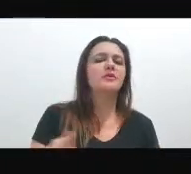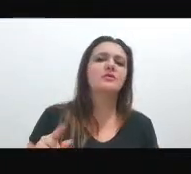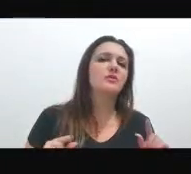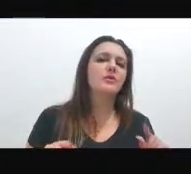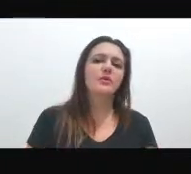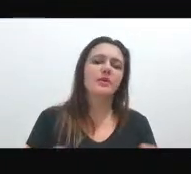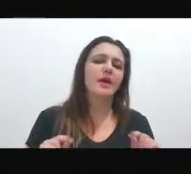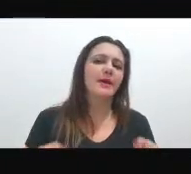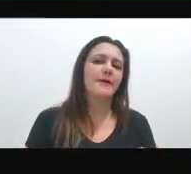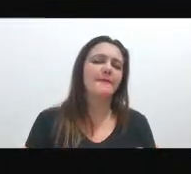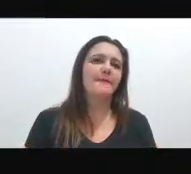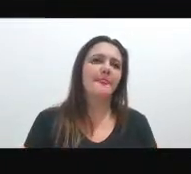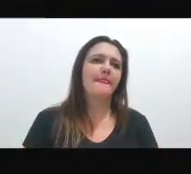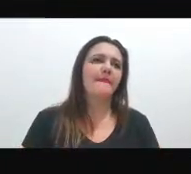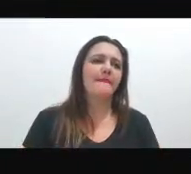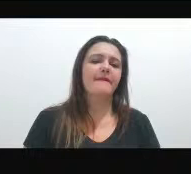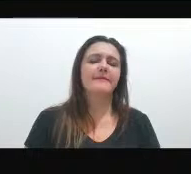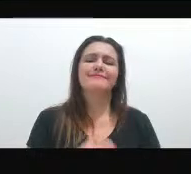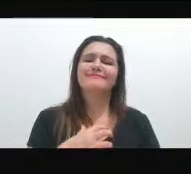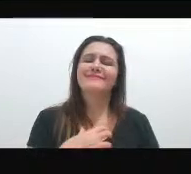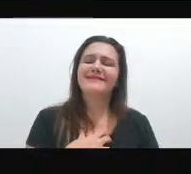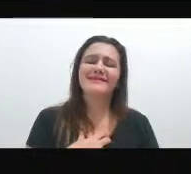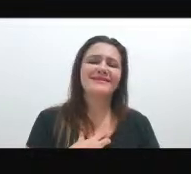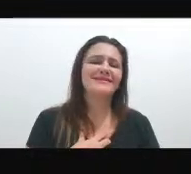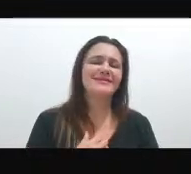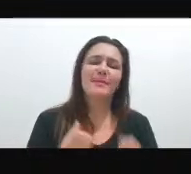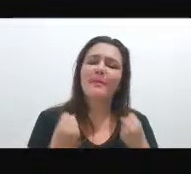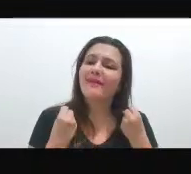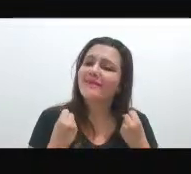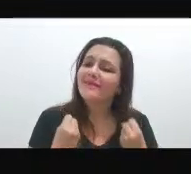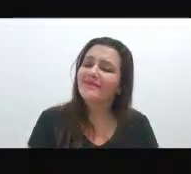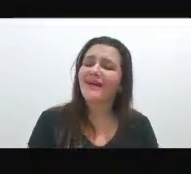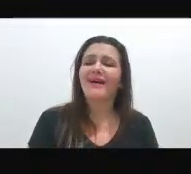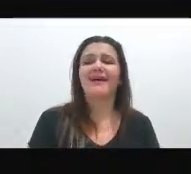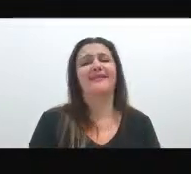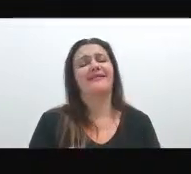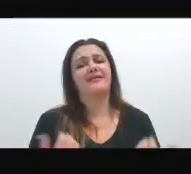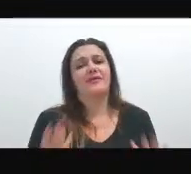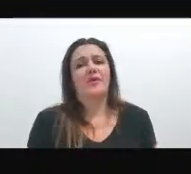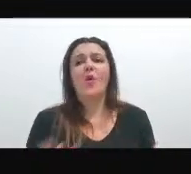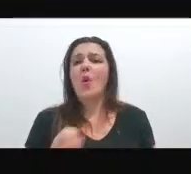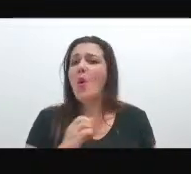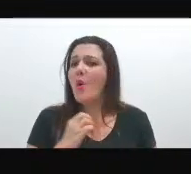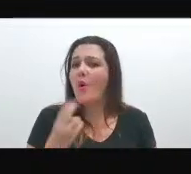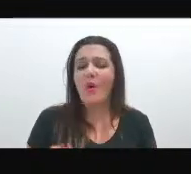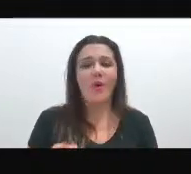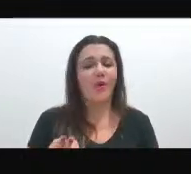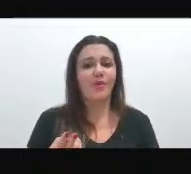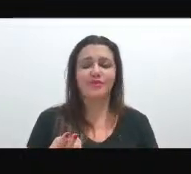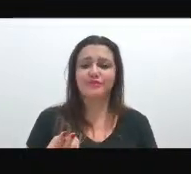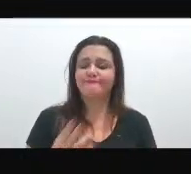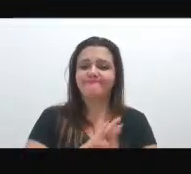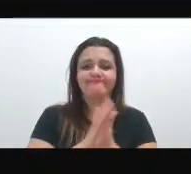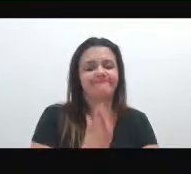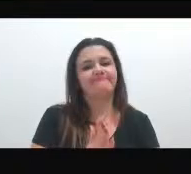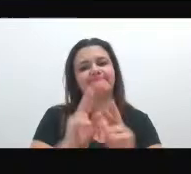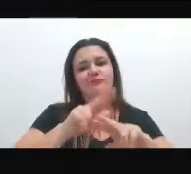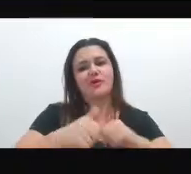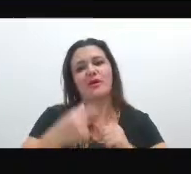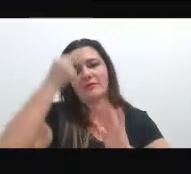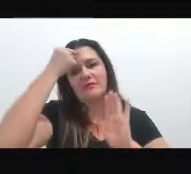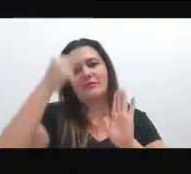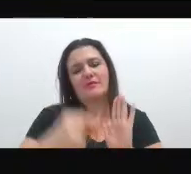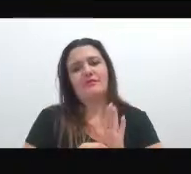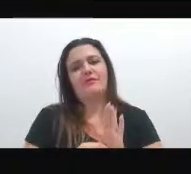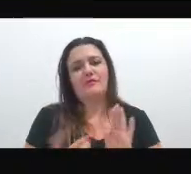overwhelmed. It's very easy with this type of development in